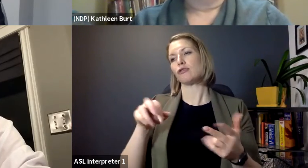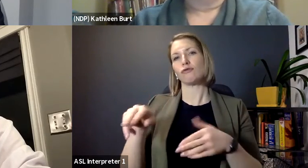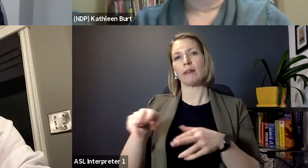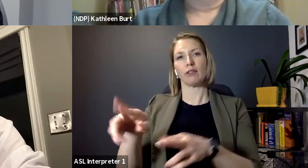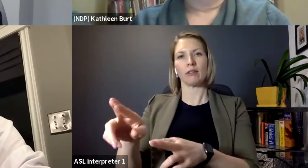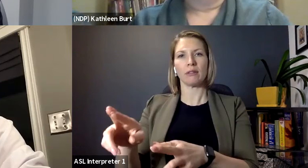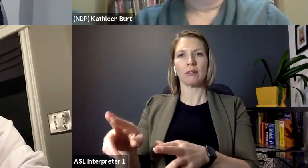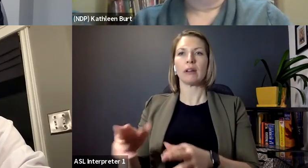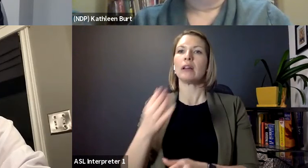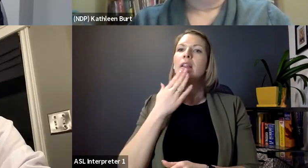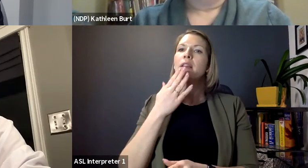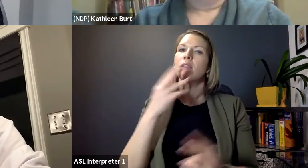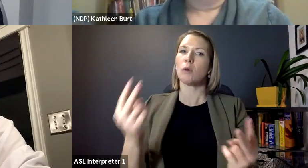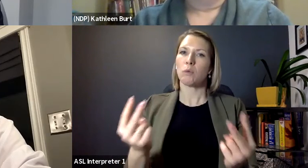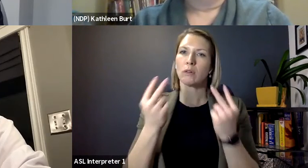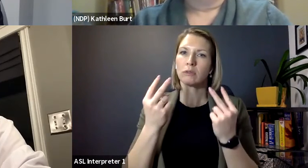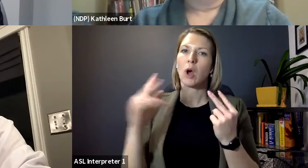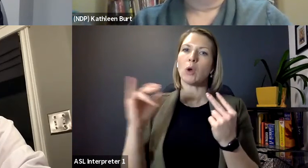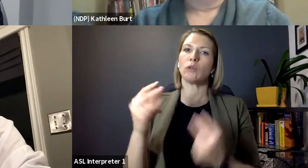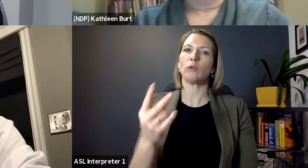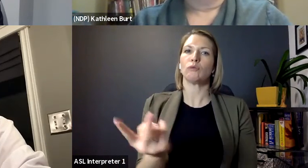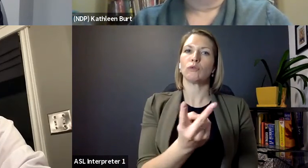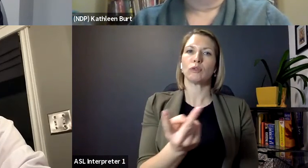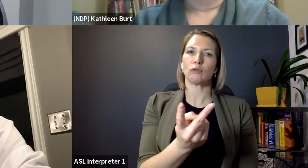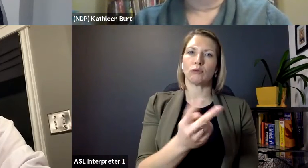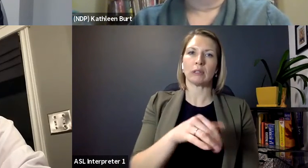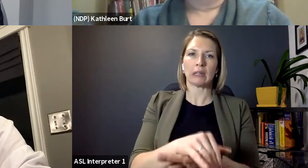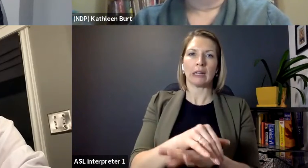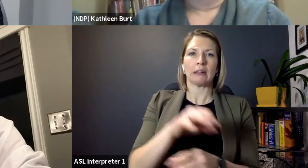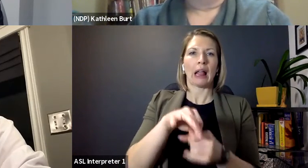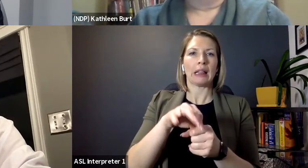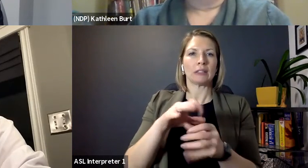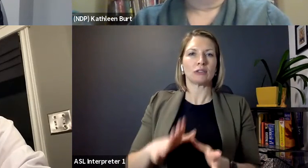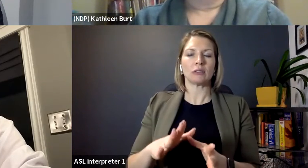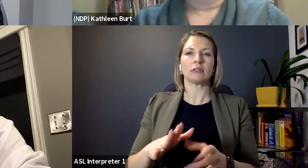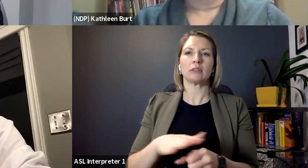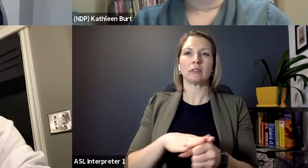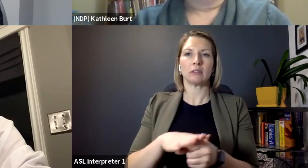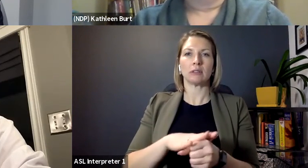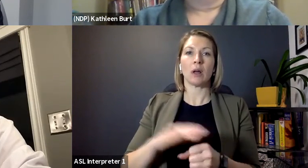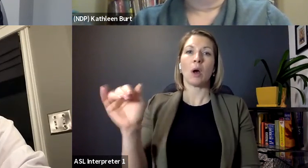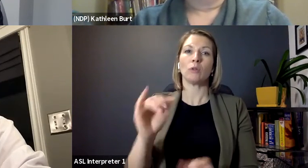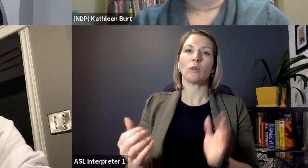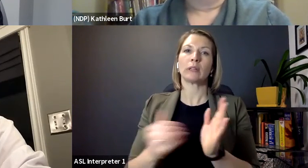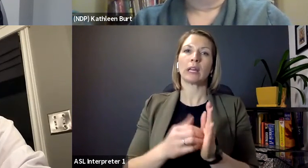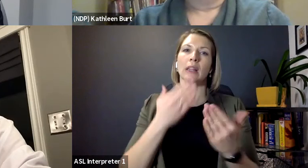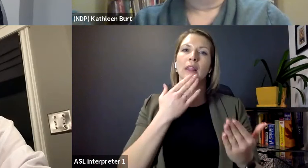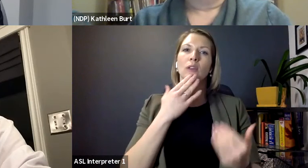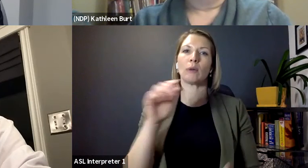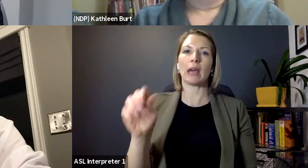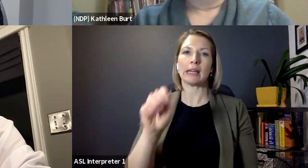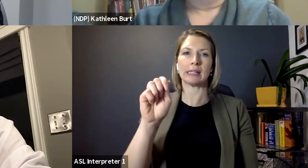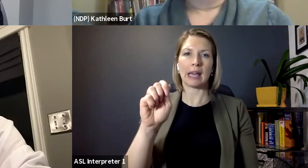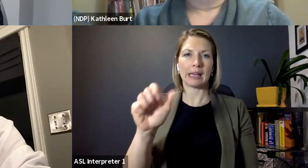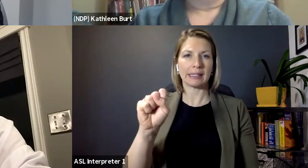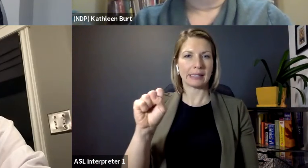to give special thanks to our 2 candidates for participating in tonight's event. Thank you as well to our ASL interpreters. This